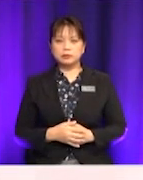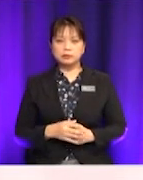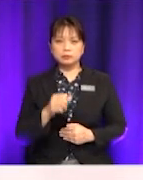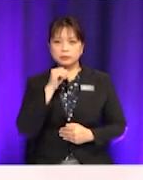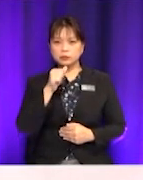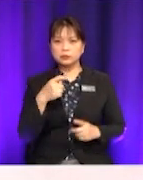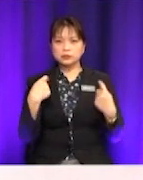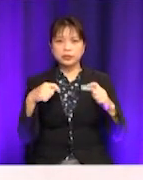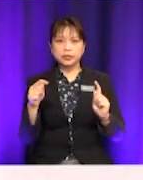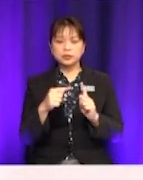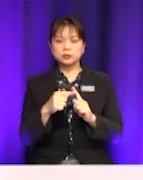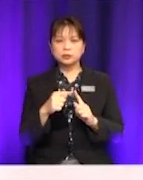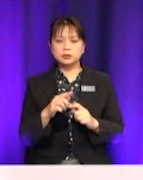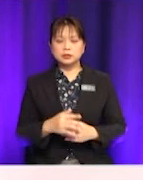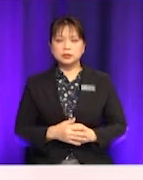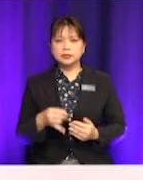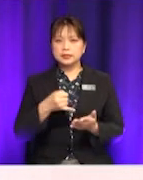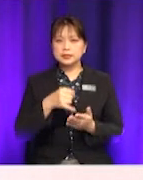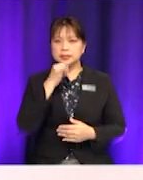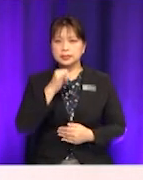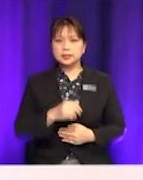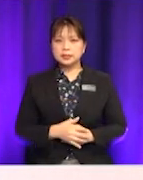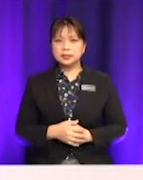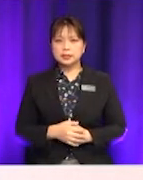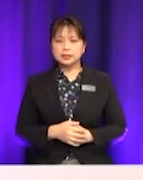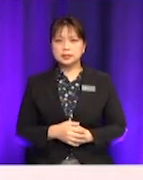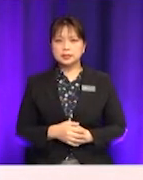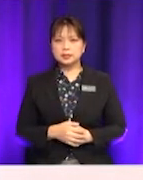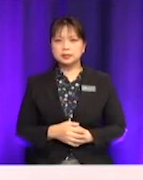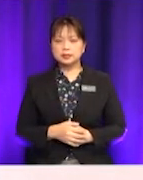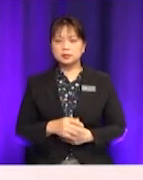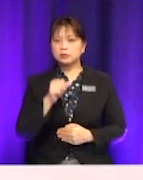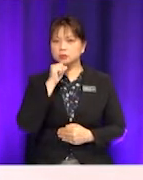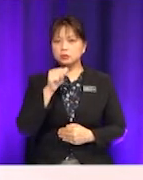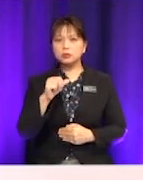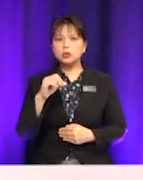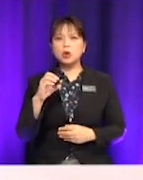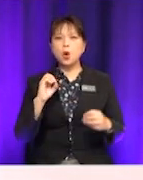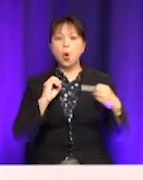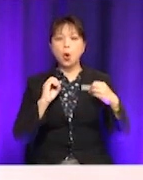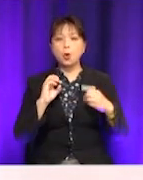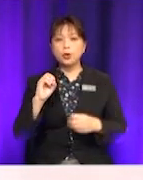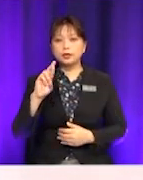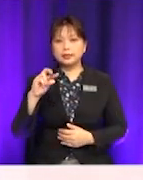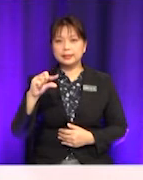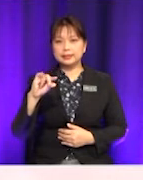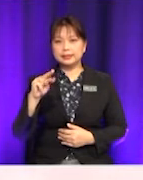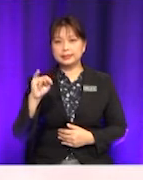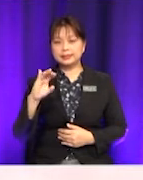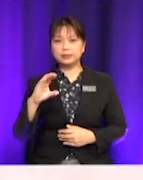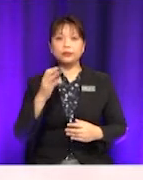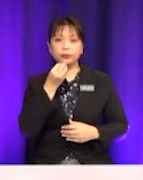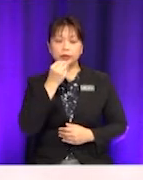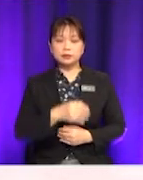driving a car. Is it buying non-organic food? Actually, it's neither of the two.